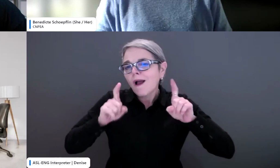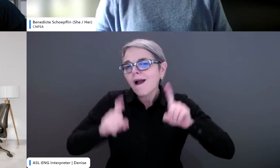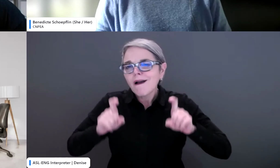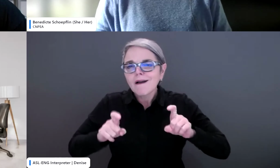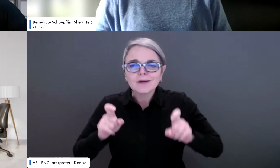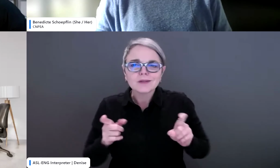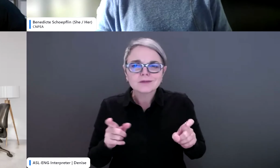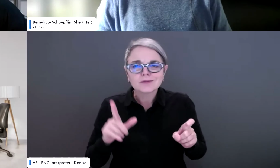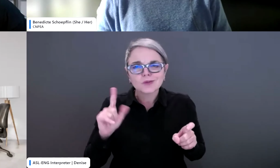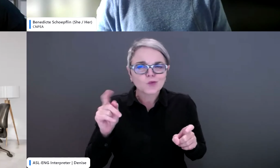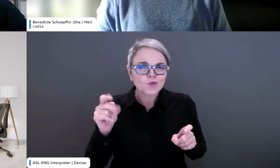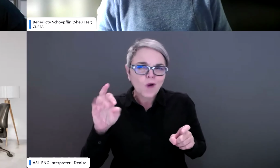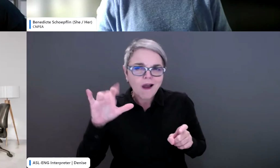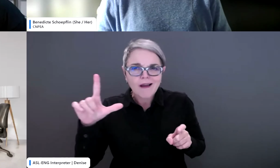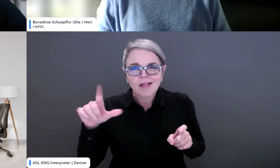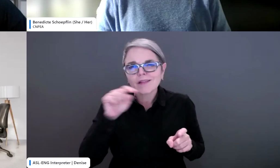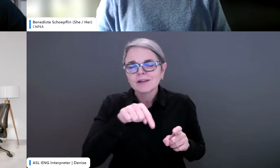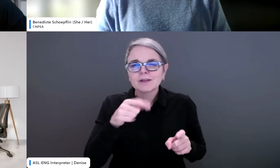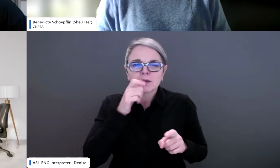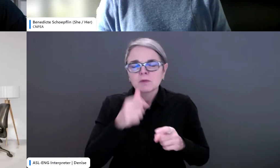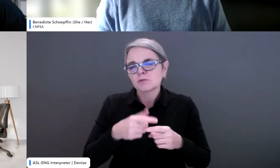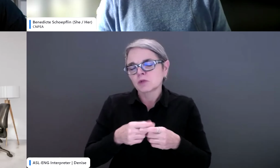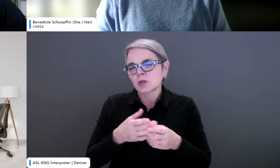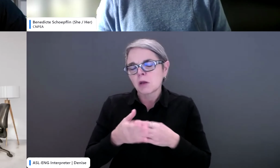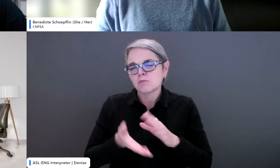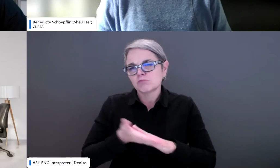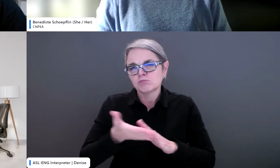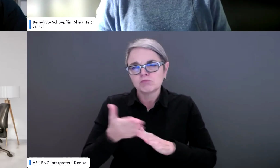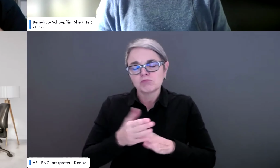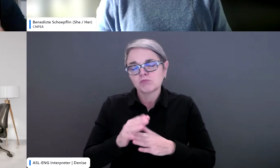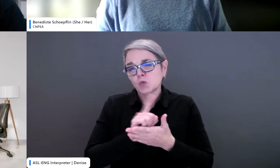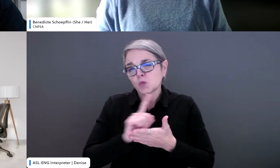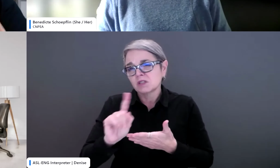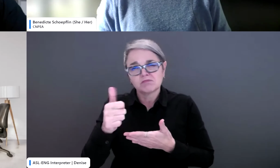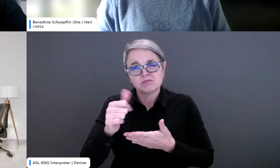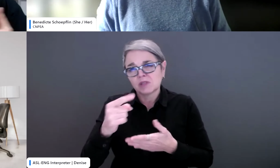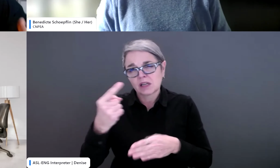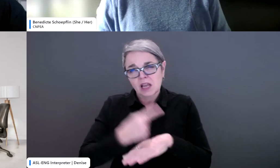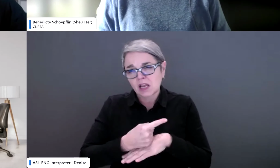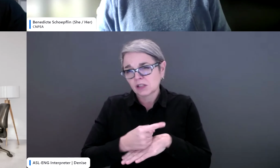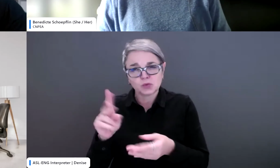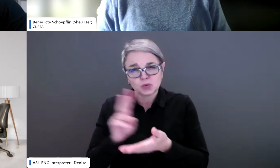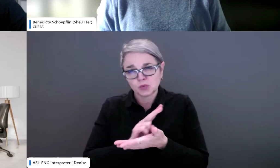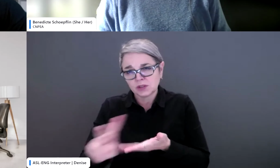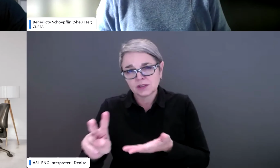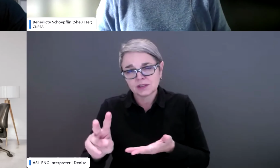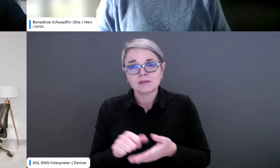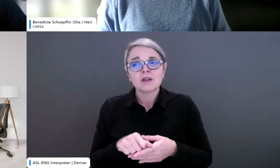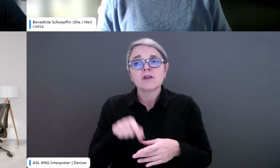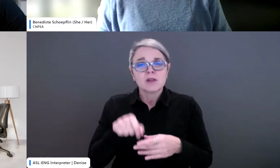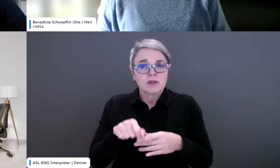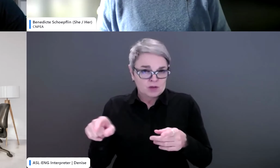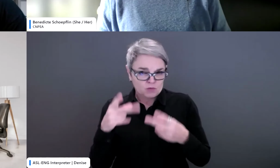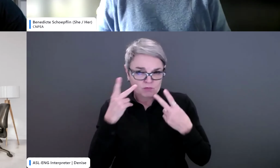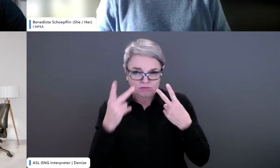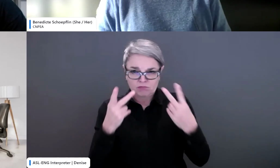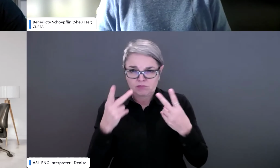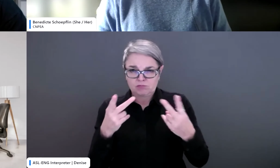a week, 10 days, 2 weeks. And during that span of time, you get an idea of how safe your computer